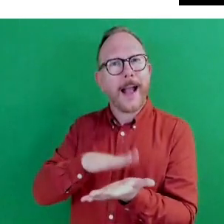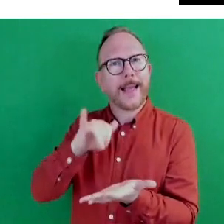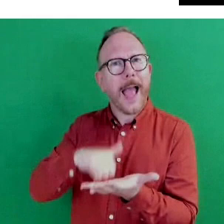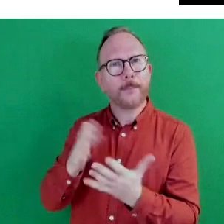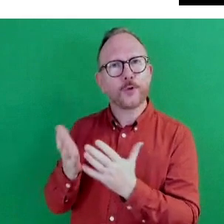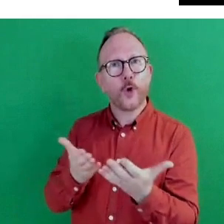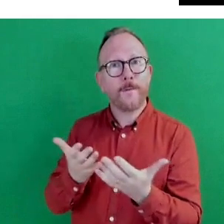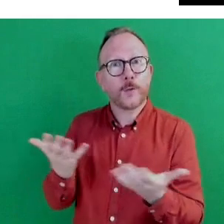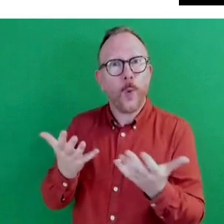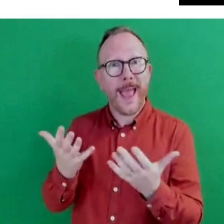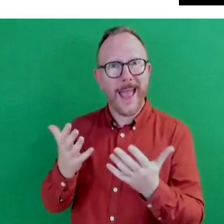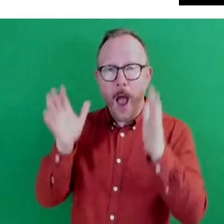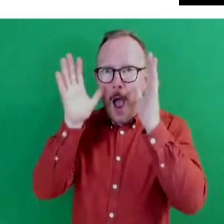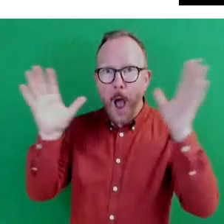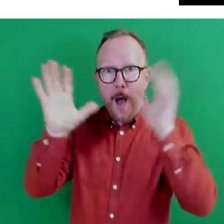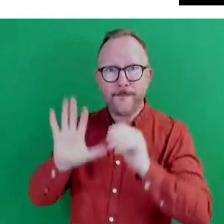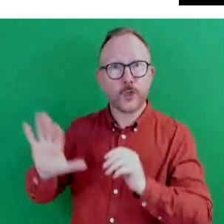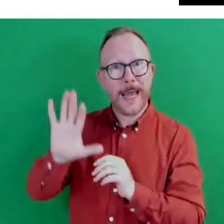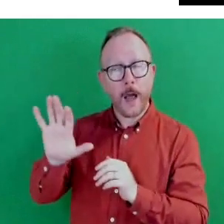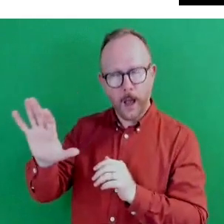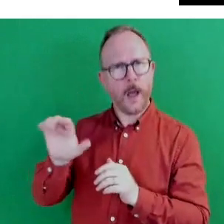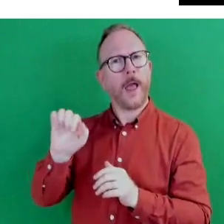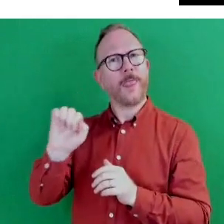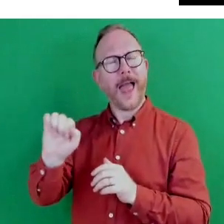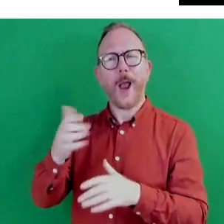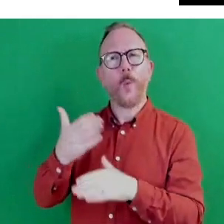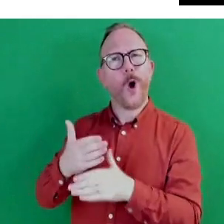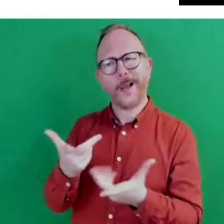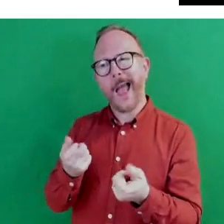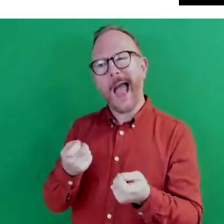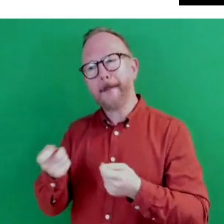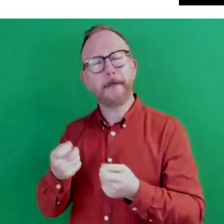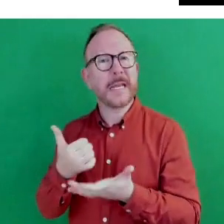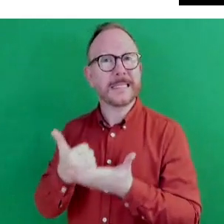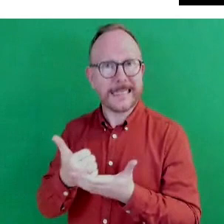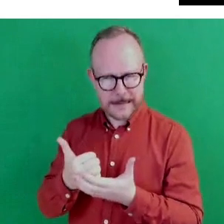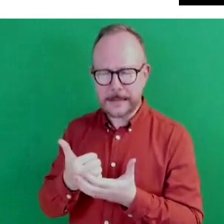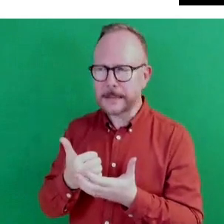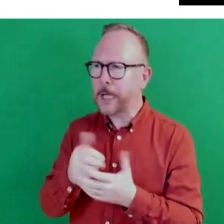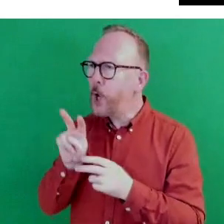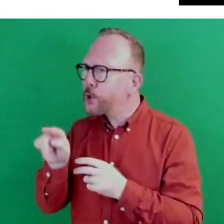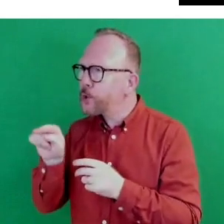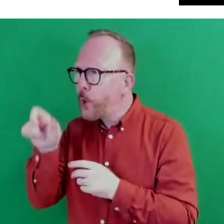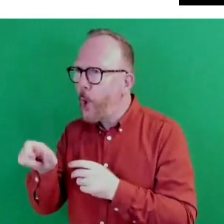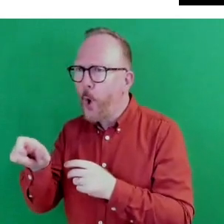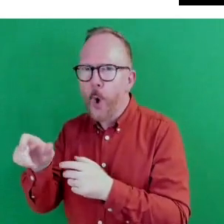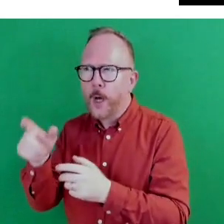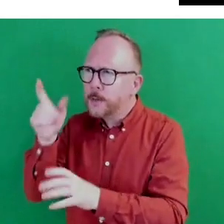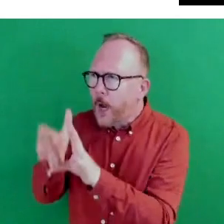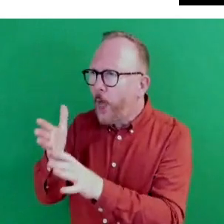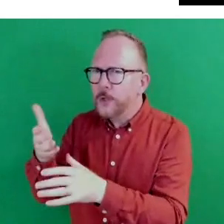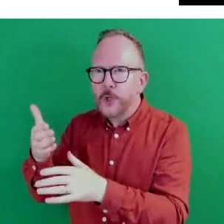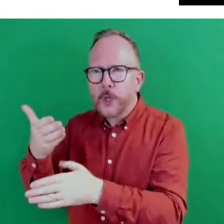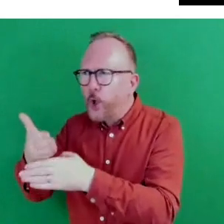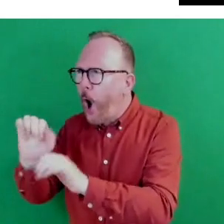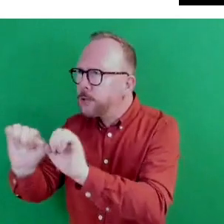admin assistant, and they saw the passion that the practitioners had, and they really wanted to be part of that. So they